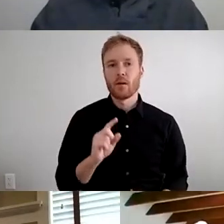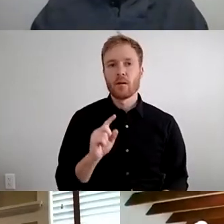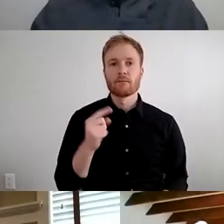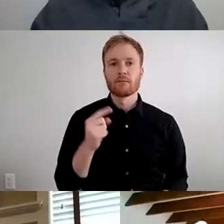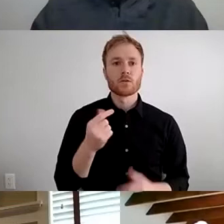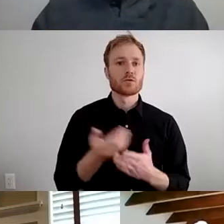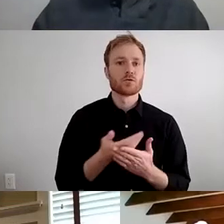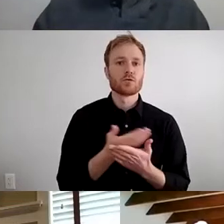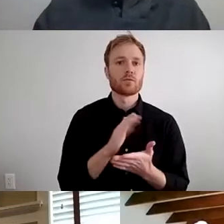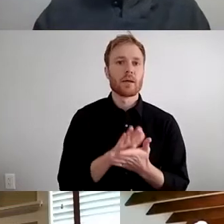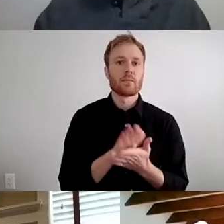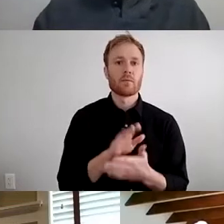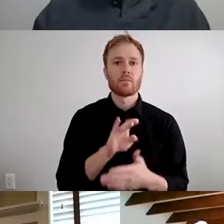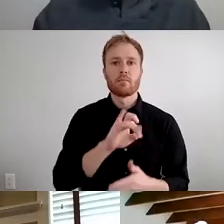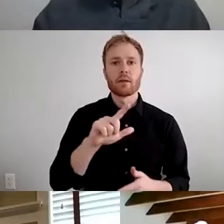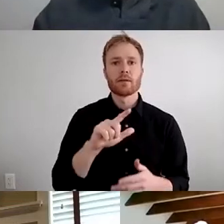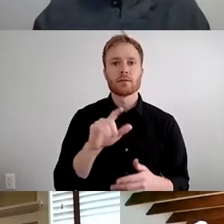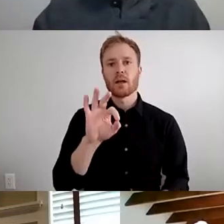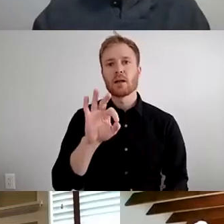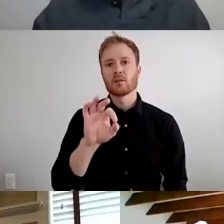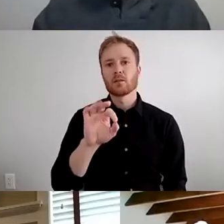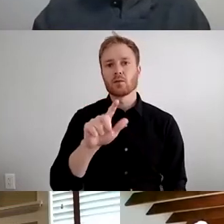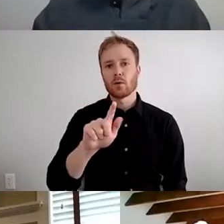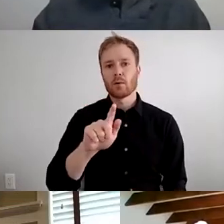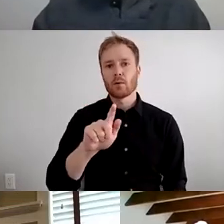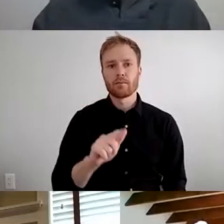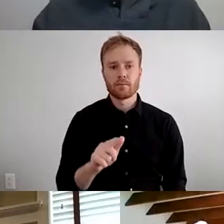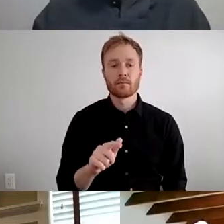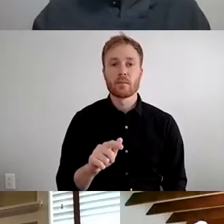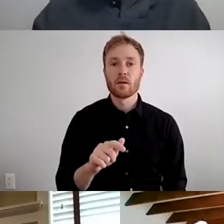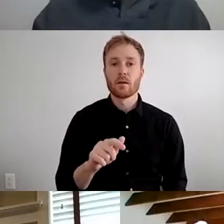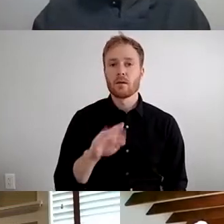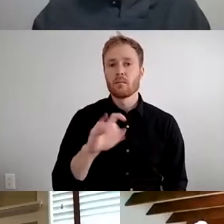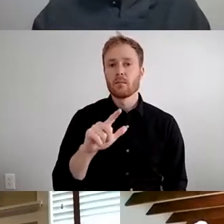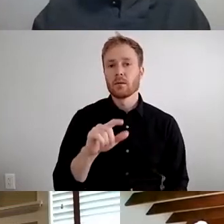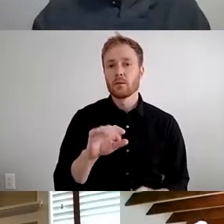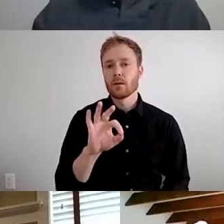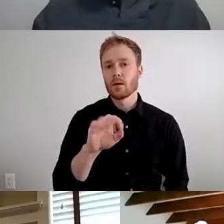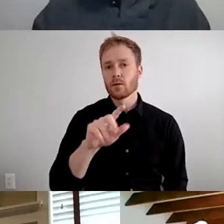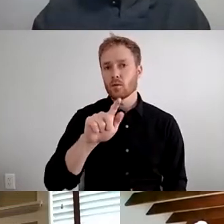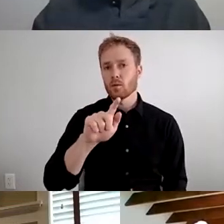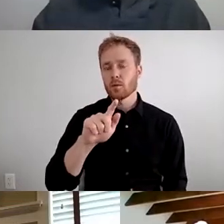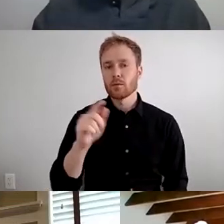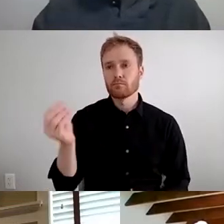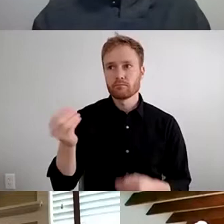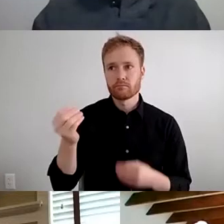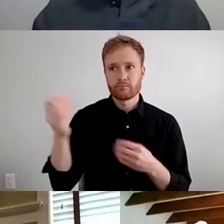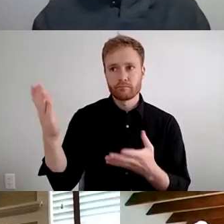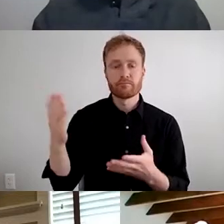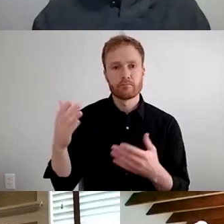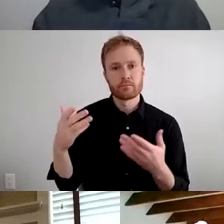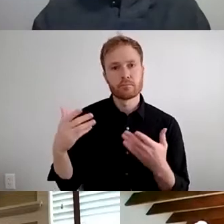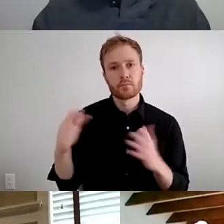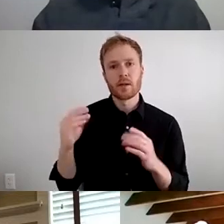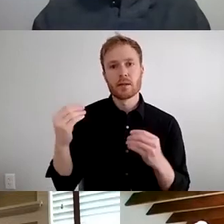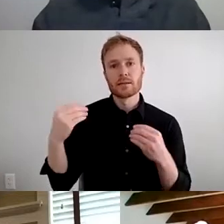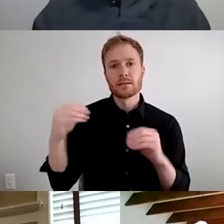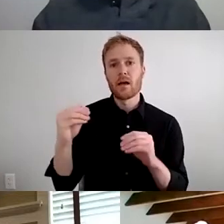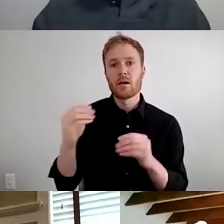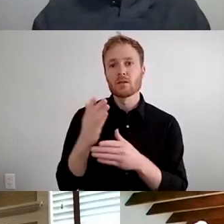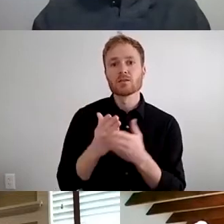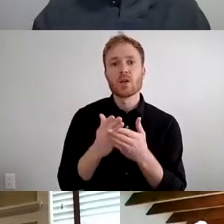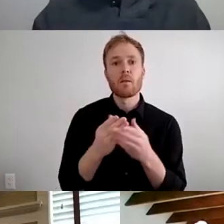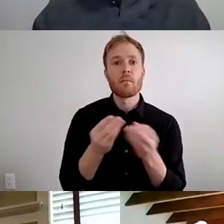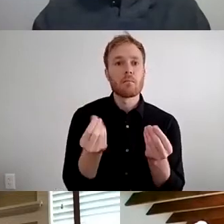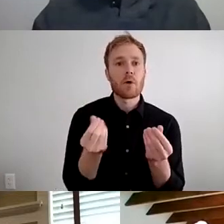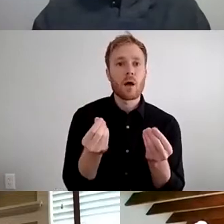paper is Bill 921. Bill 921, resolution providing the sale of certain property acquired by the